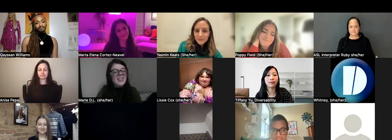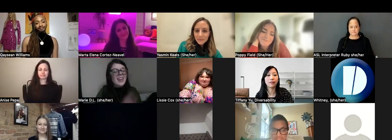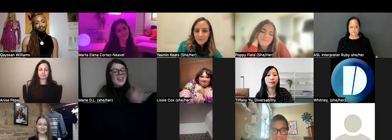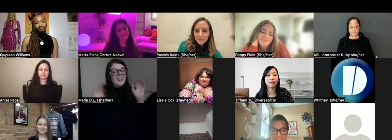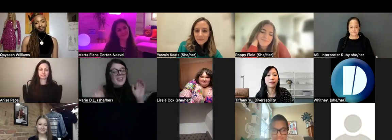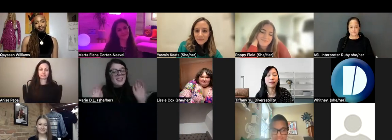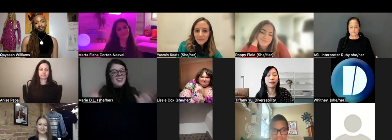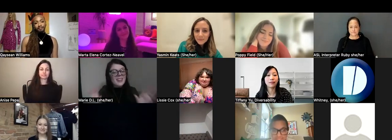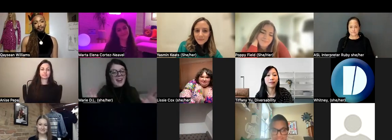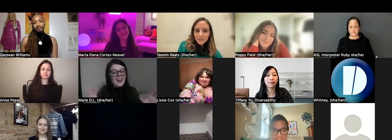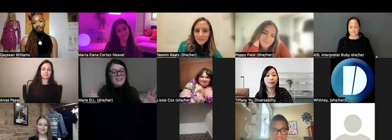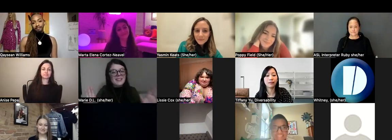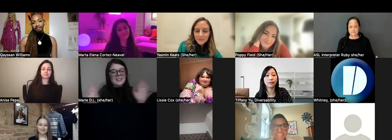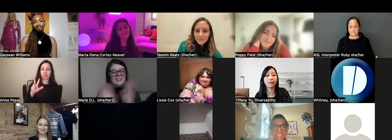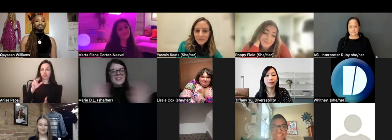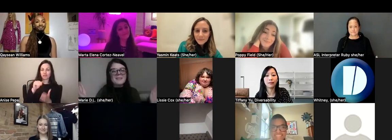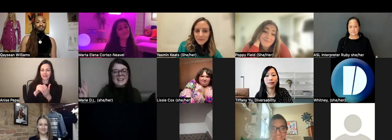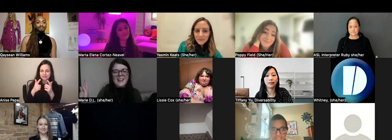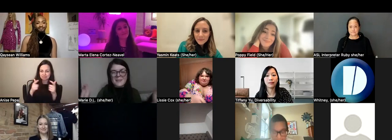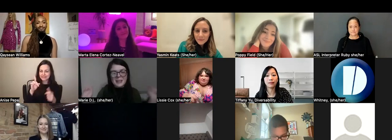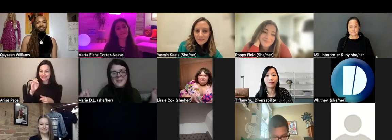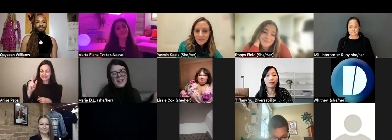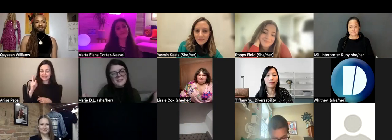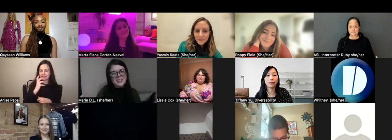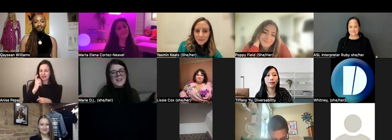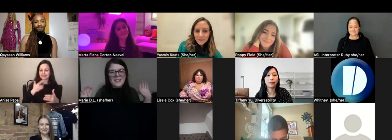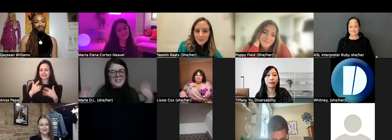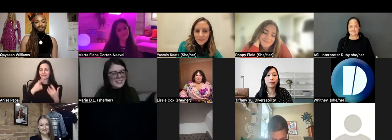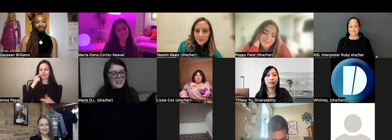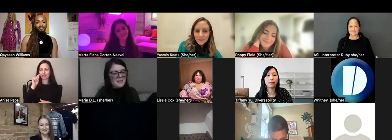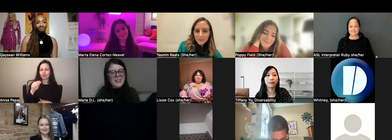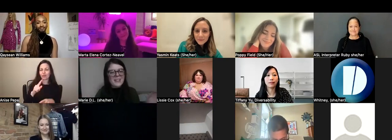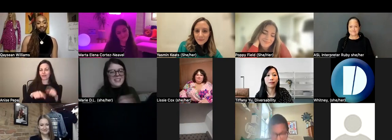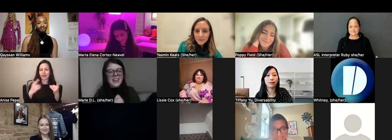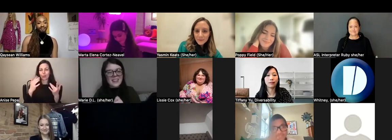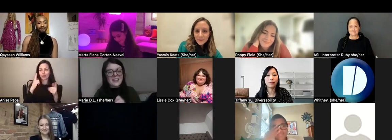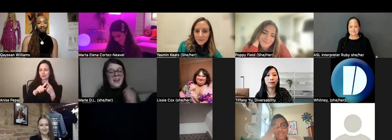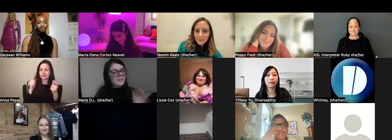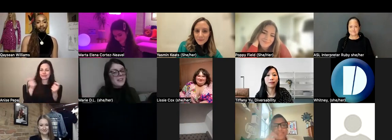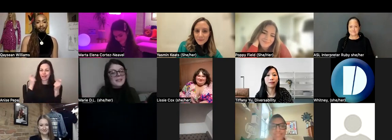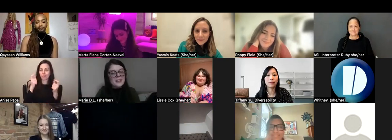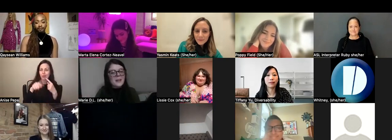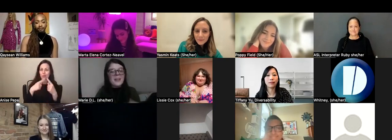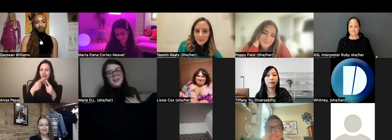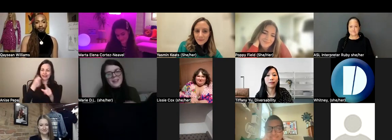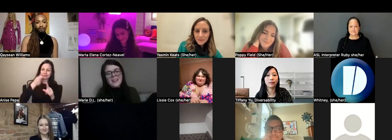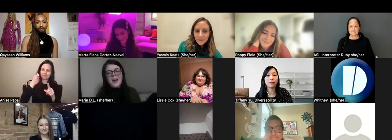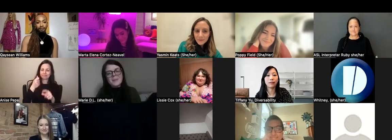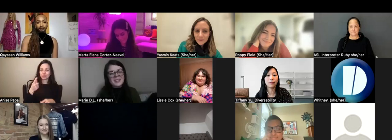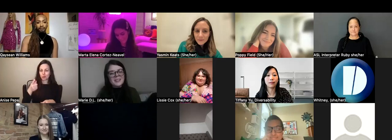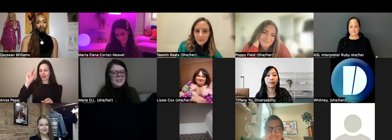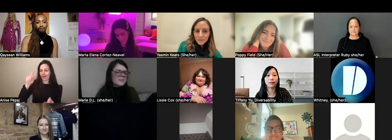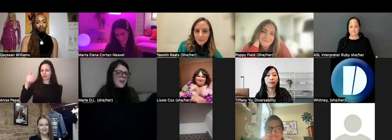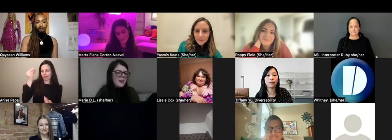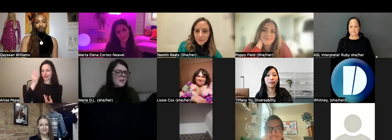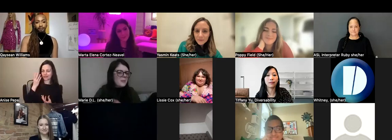that 3,000 is such a big deal, and I'm so excited for you. I can't wait to celebrate once you get there. You have to let us know when it happens,